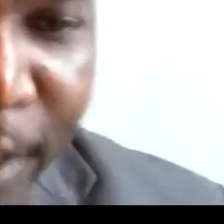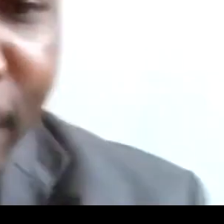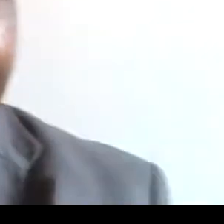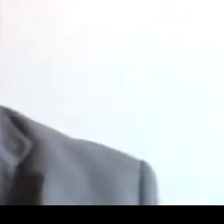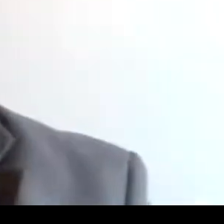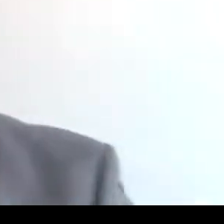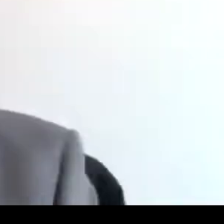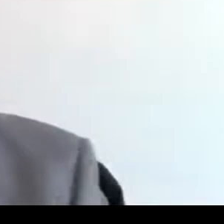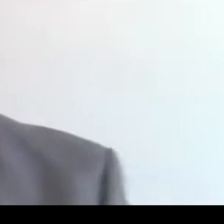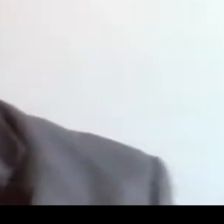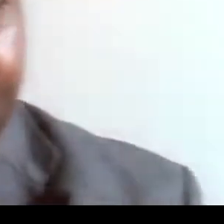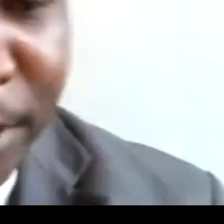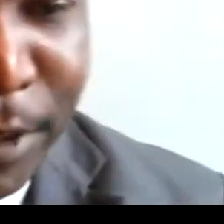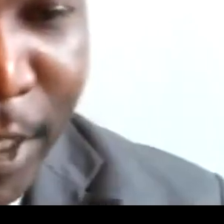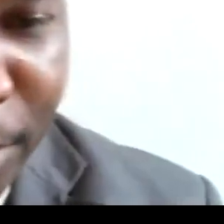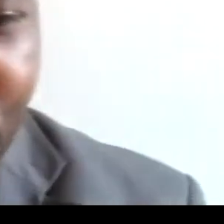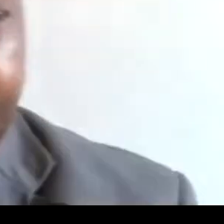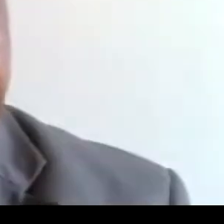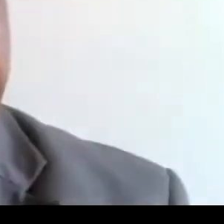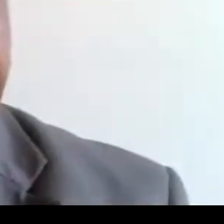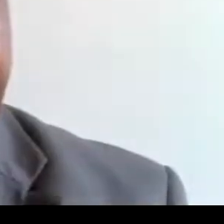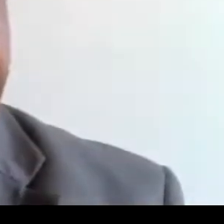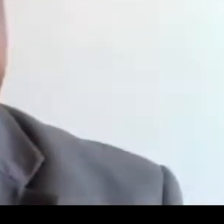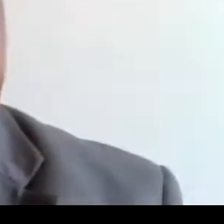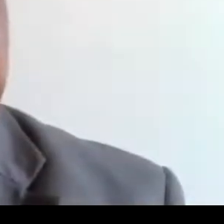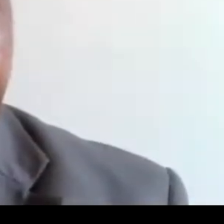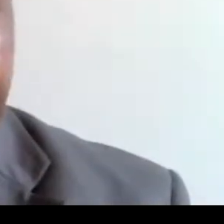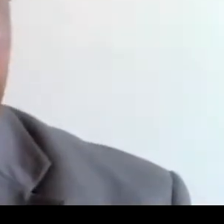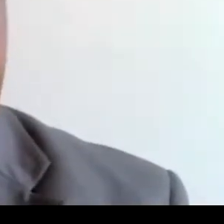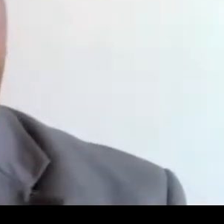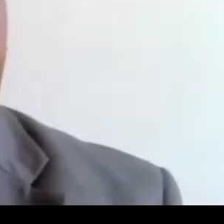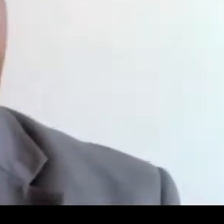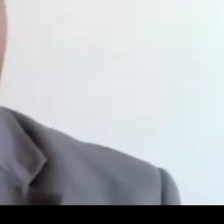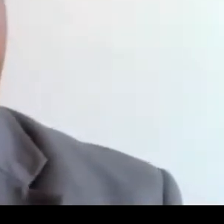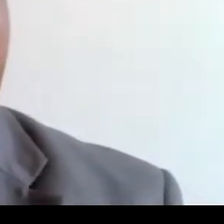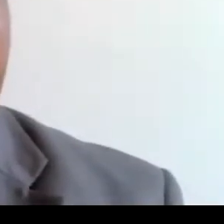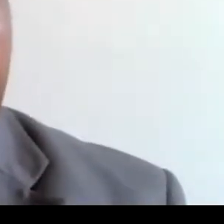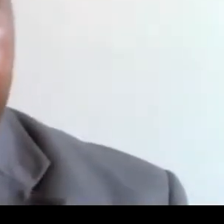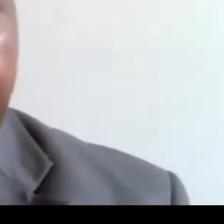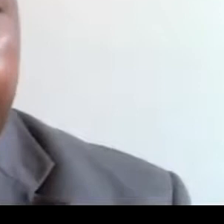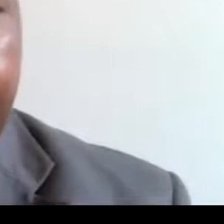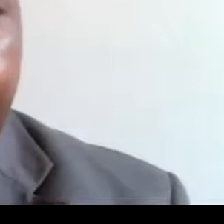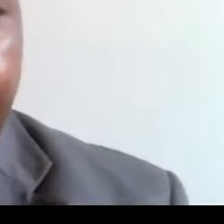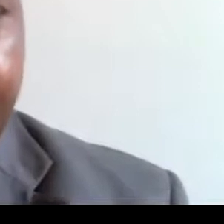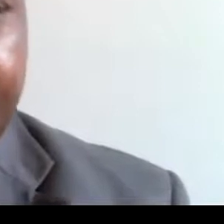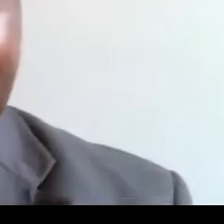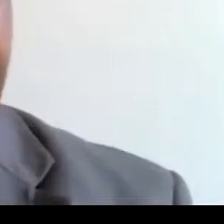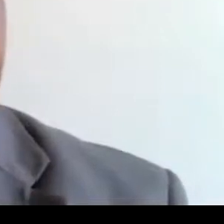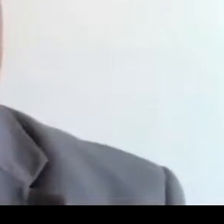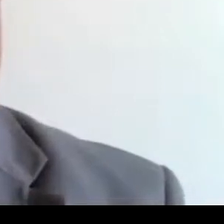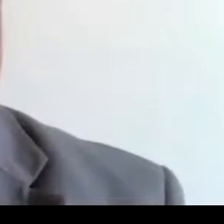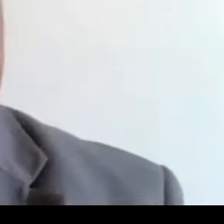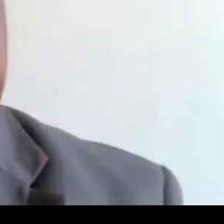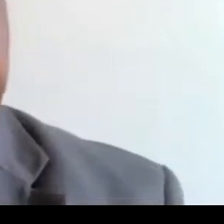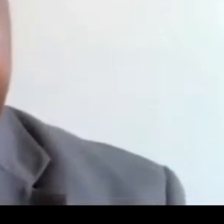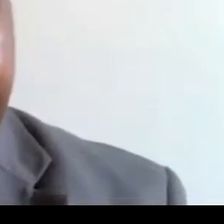Yes, so yeah, thank you for that question. That's a very good question. In fact, these